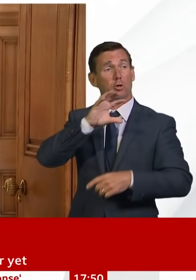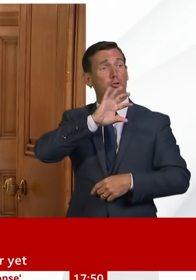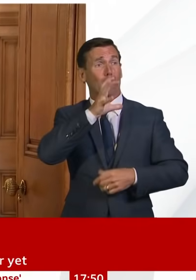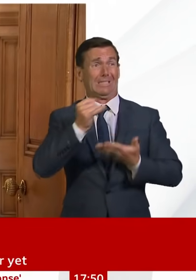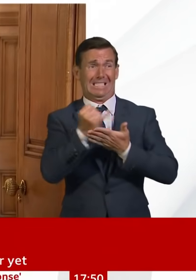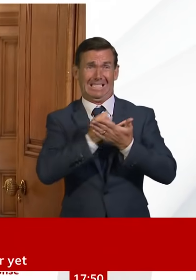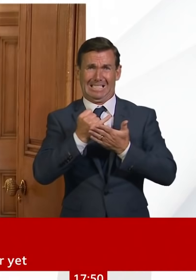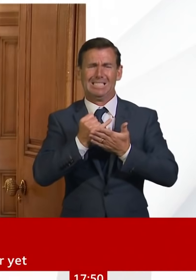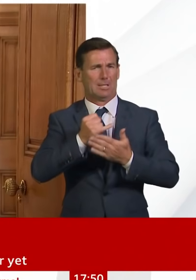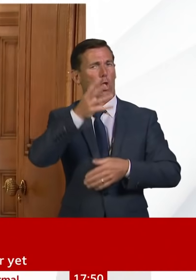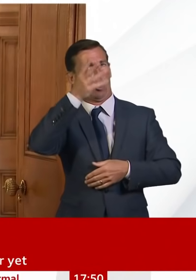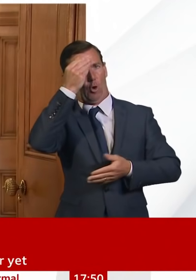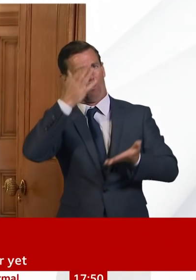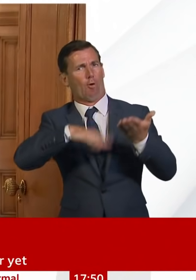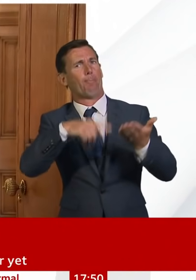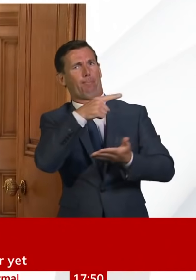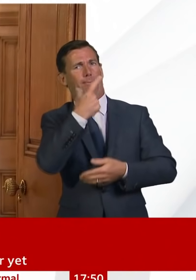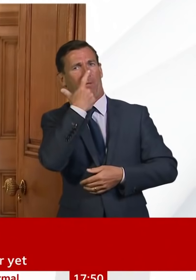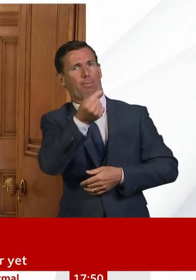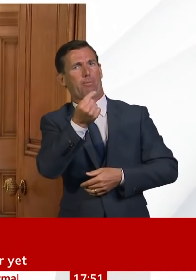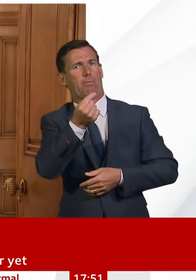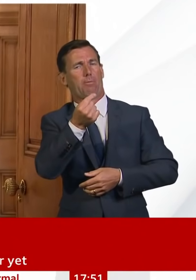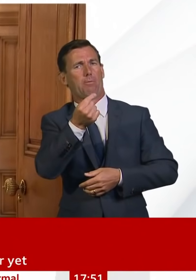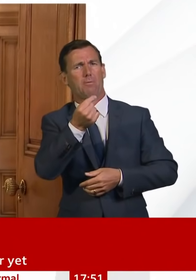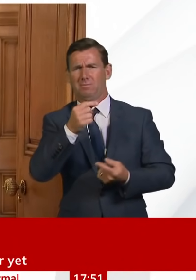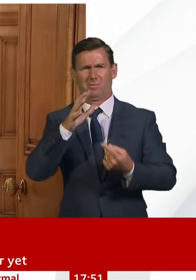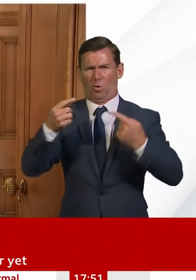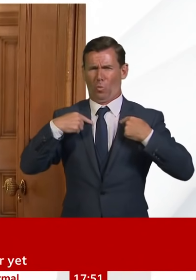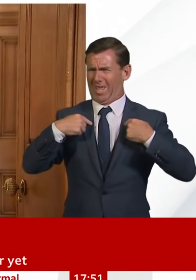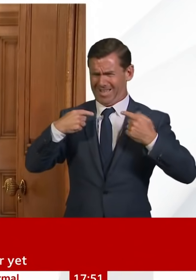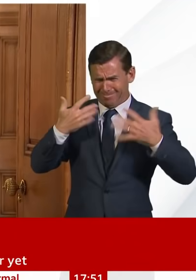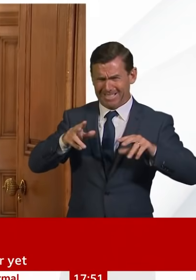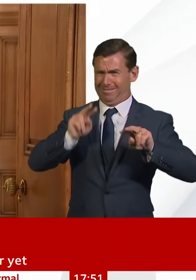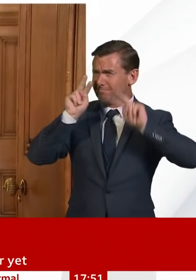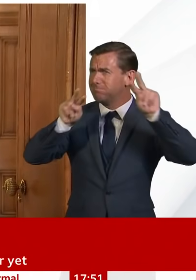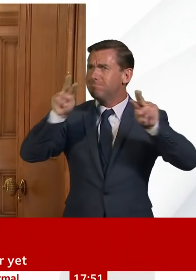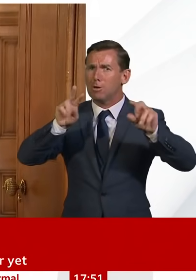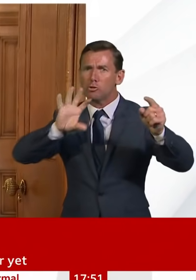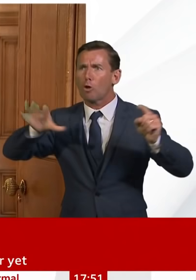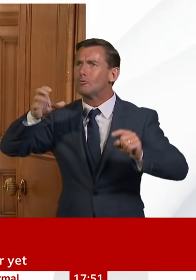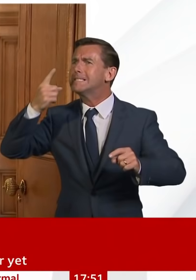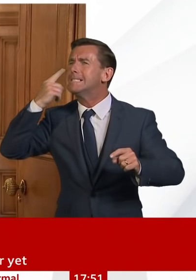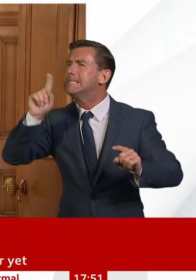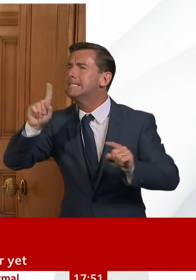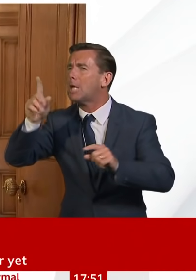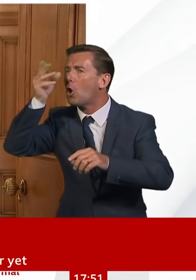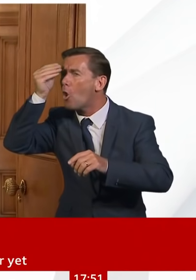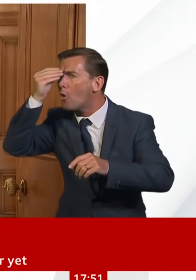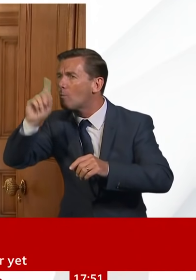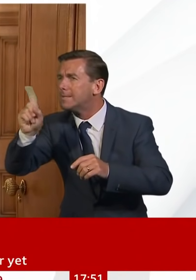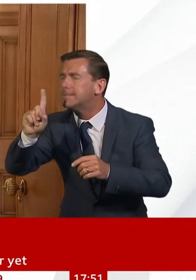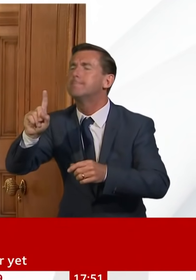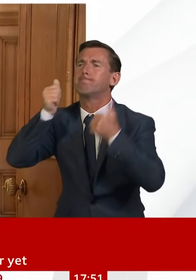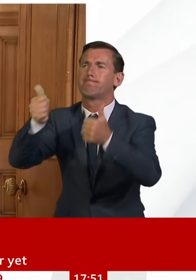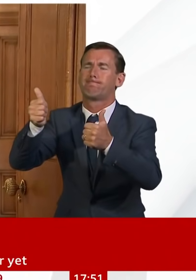well. And we're constantly looking around the world at those comparisons. It's exactly right. But the important